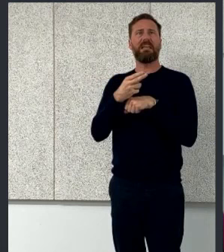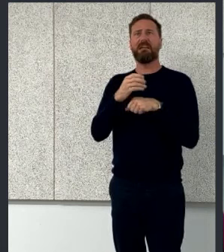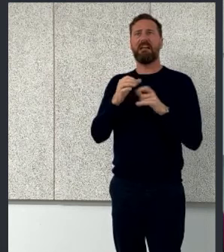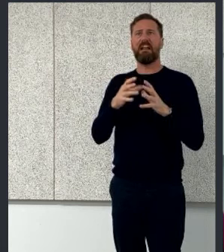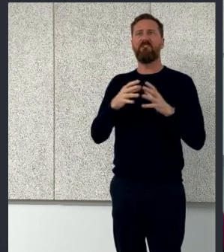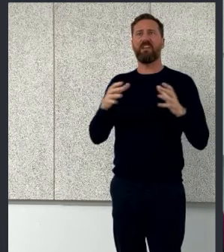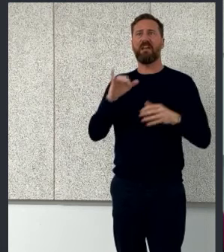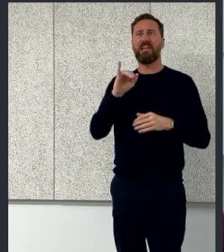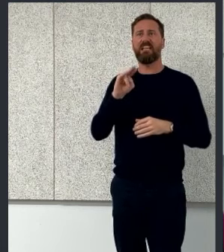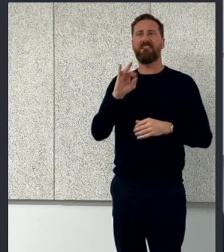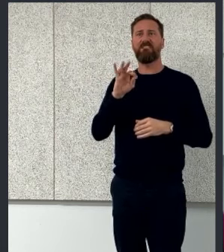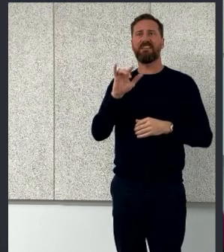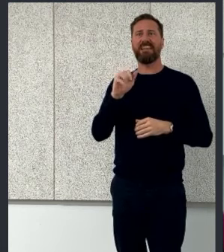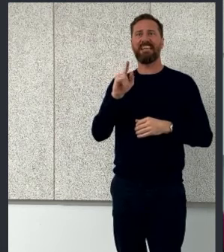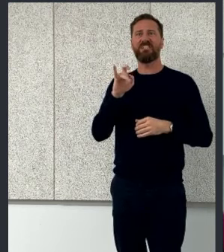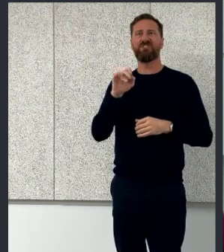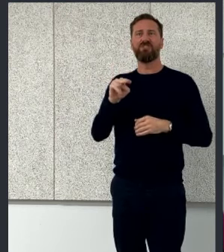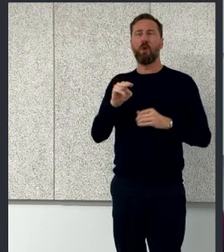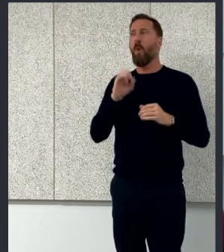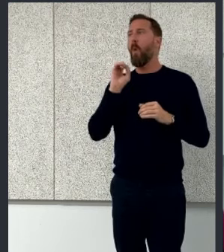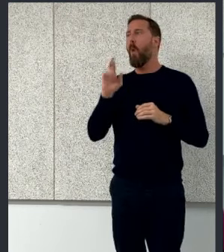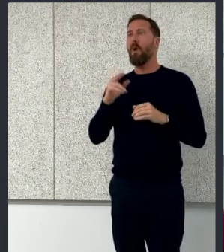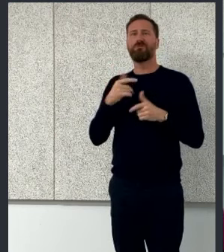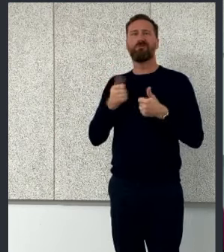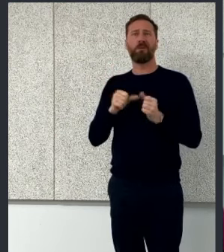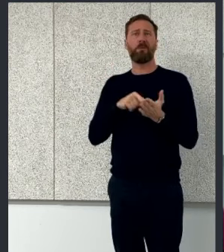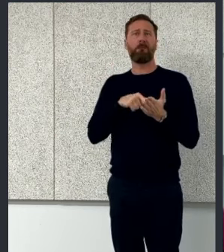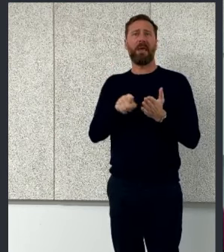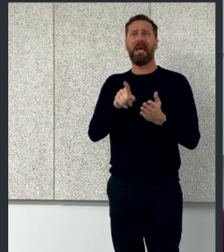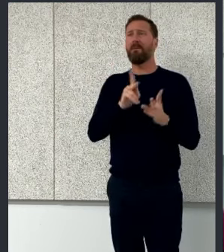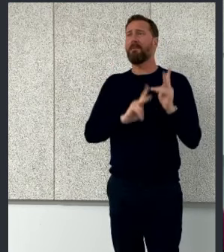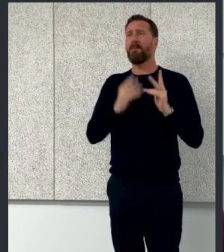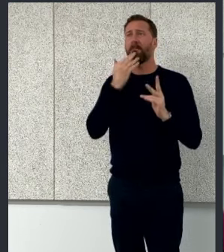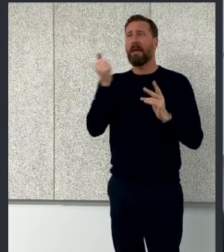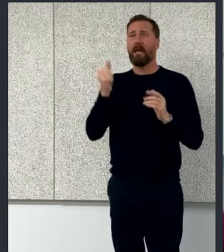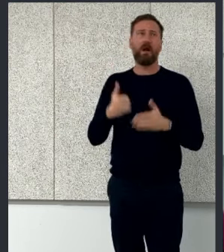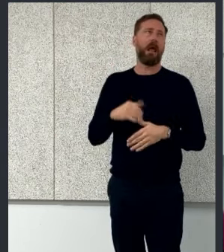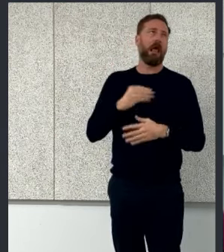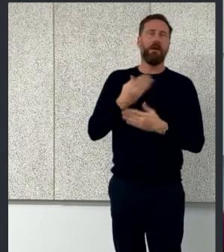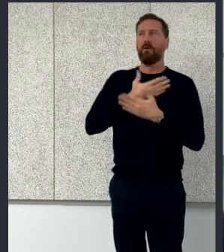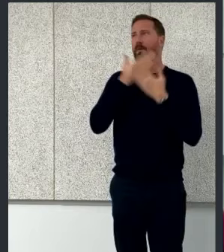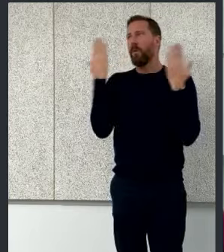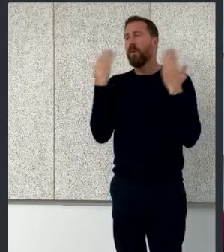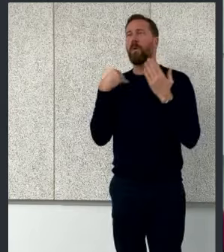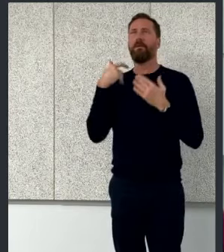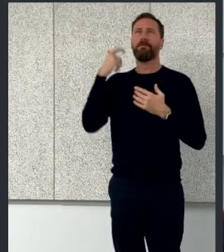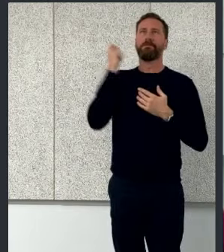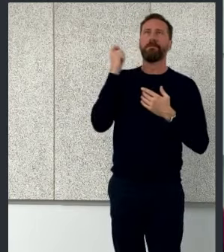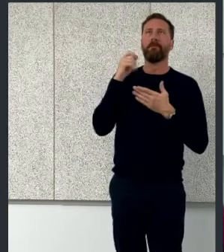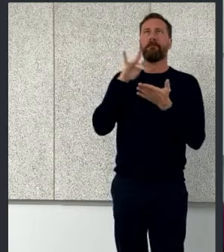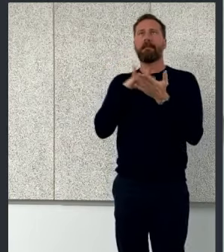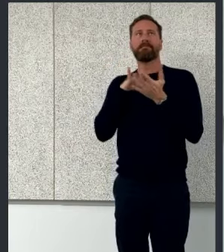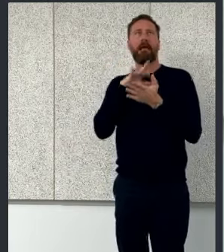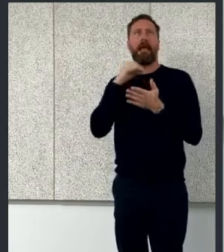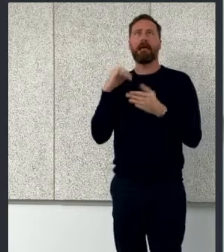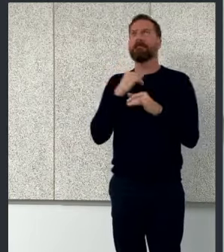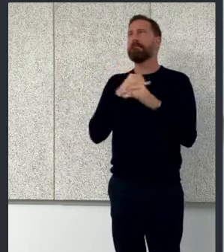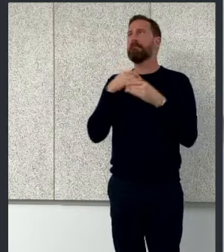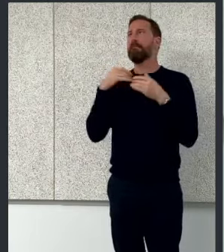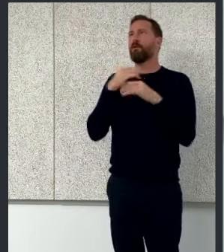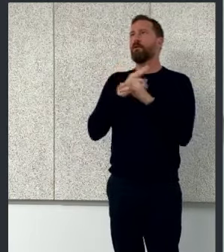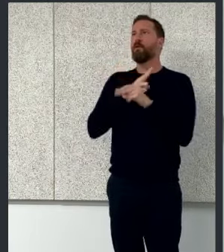better, and absent of, you know, universal basic income and socialized medicine in this country, like there are, you know, there are